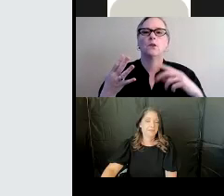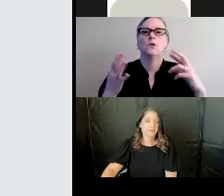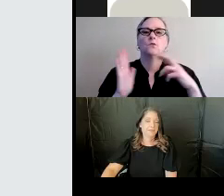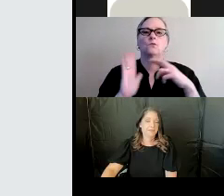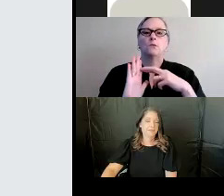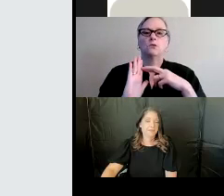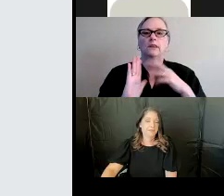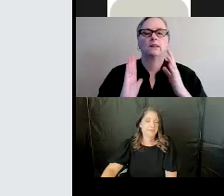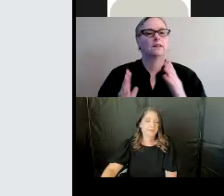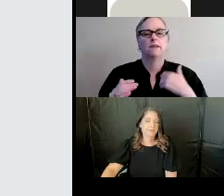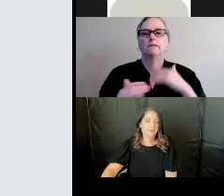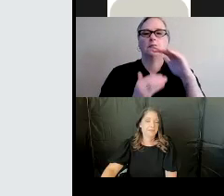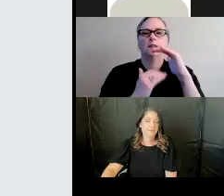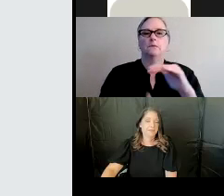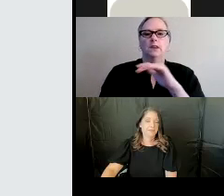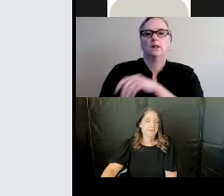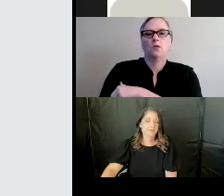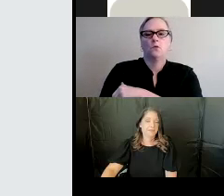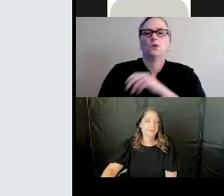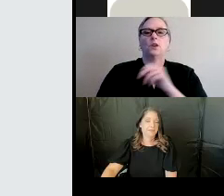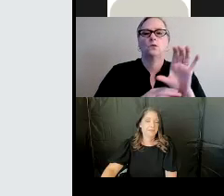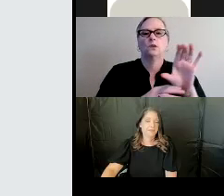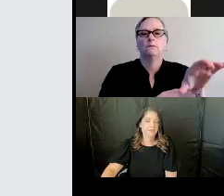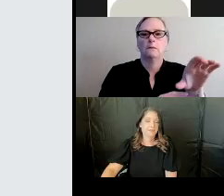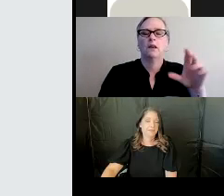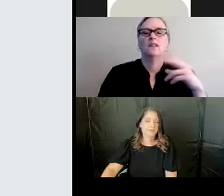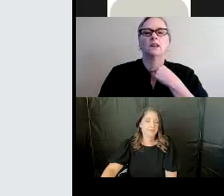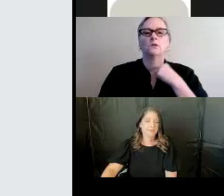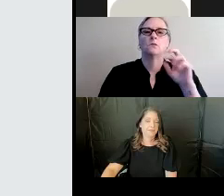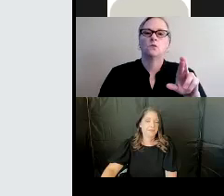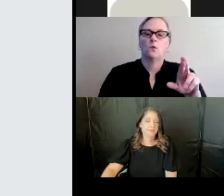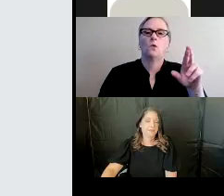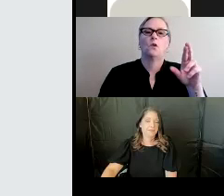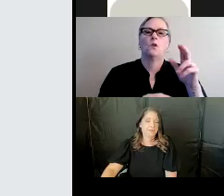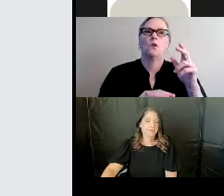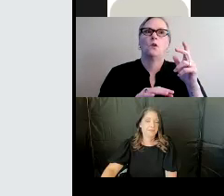limited authority to compel victims or alleged offenders to do anything.